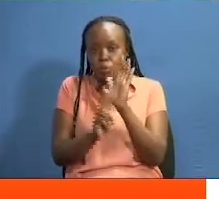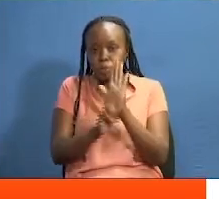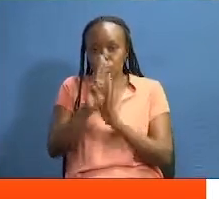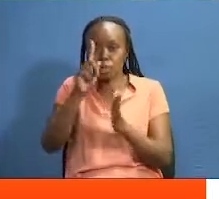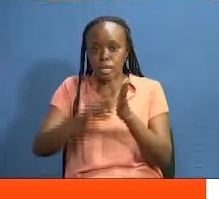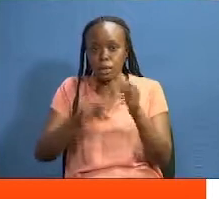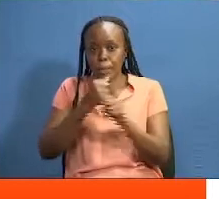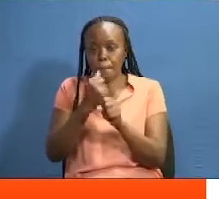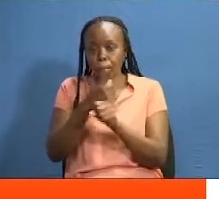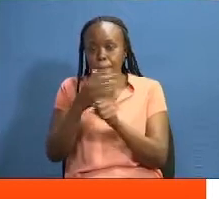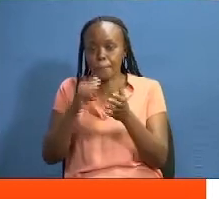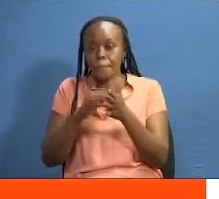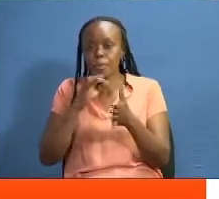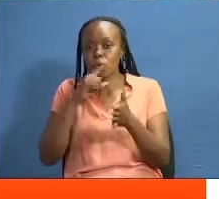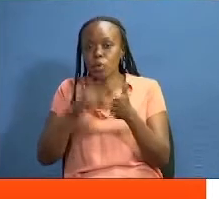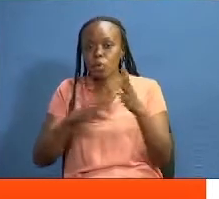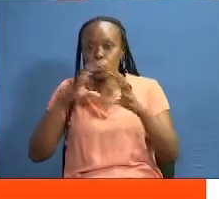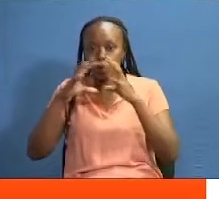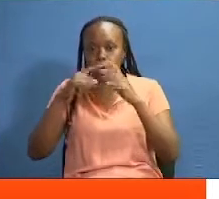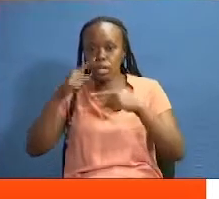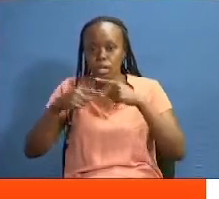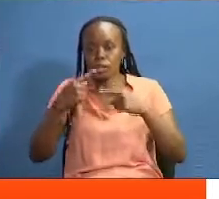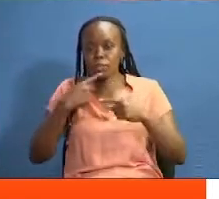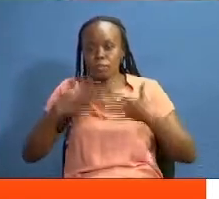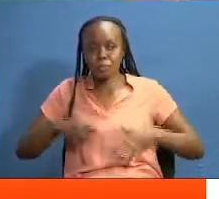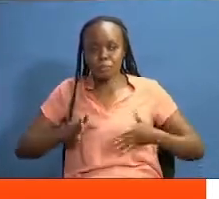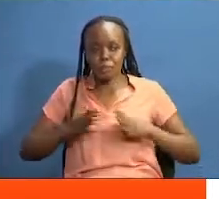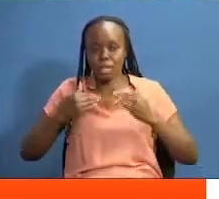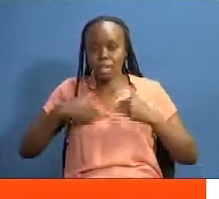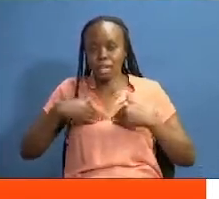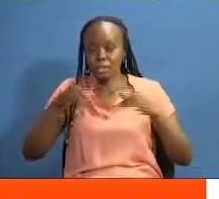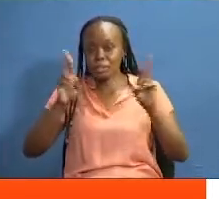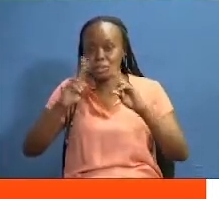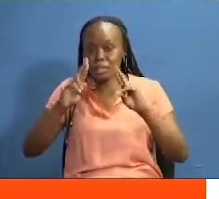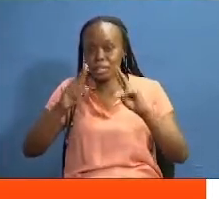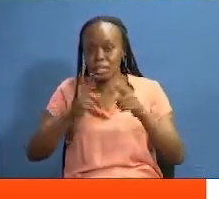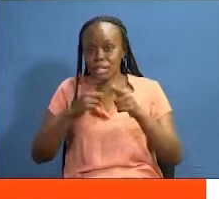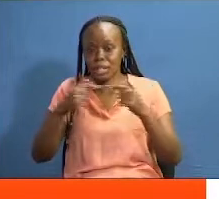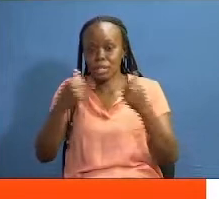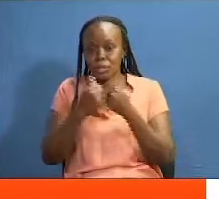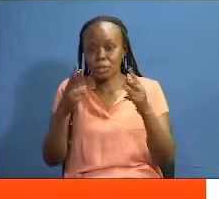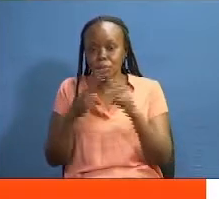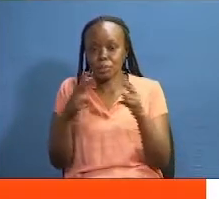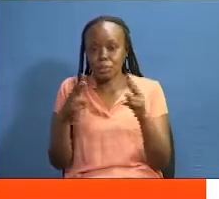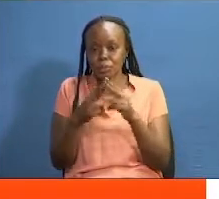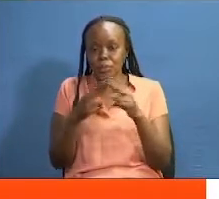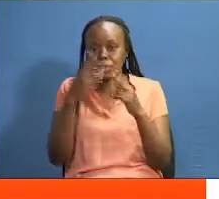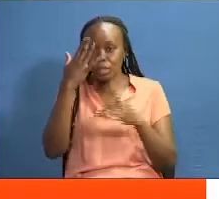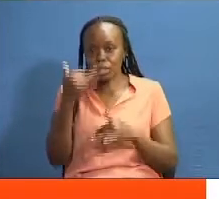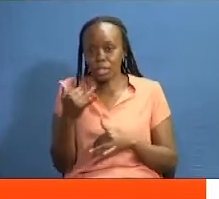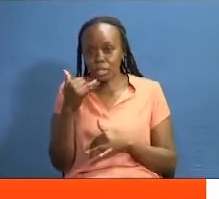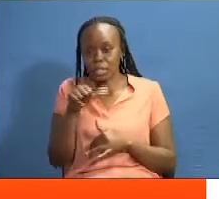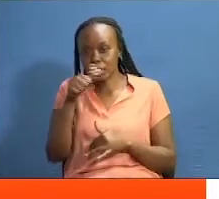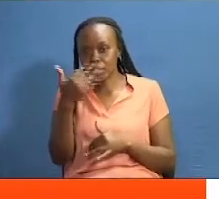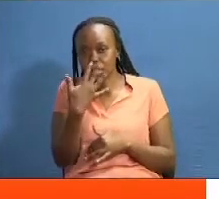What is going to make you? That is what I'm talking about. Right. So young people have to wake up and do something. Very, very, very interesting. Now,